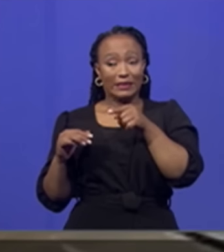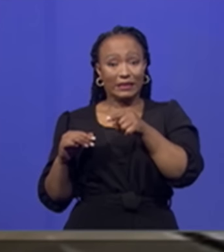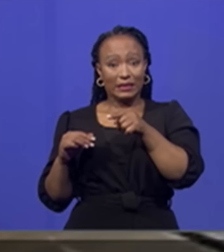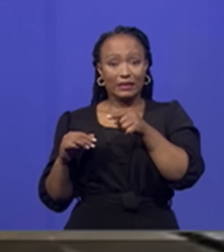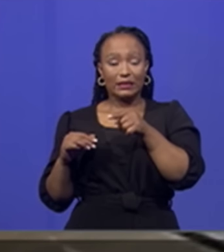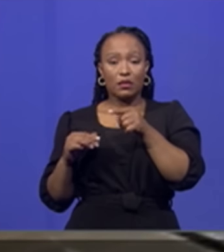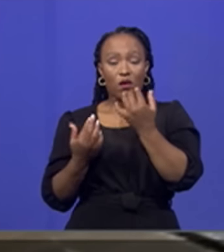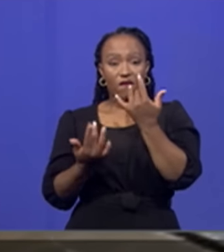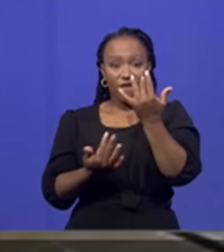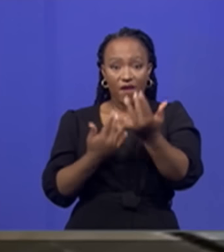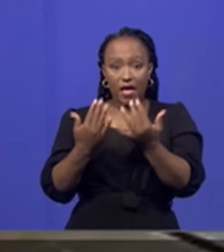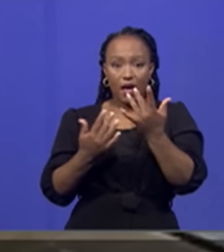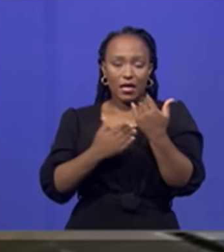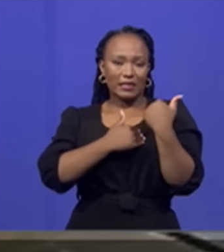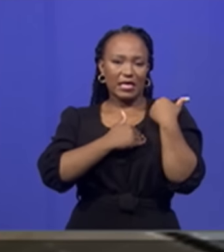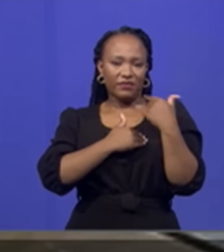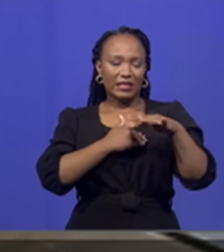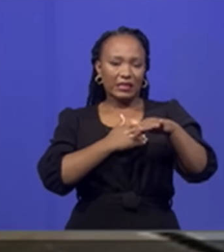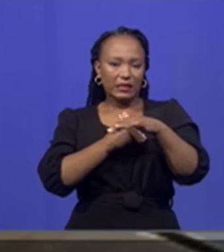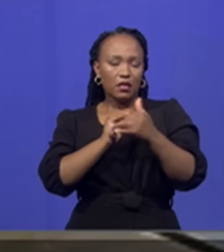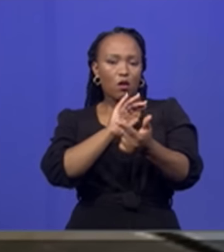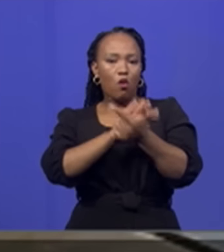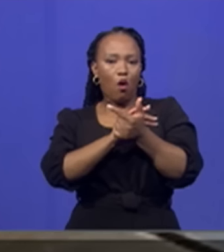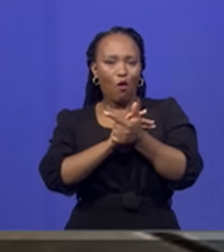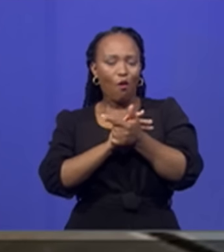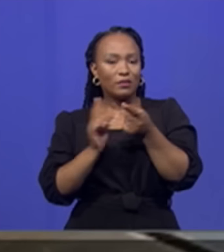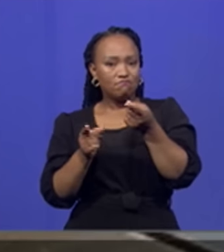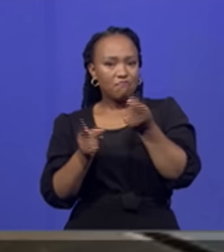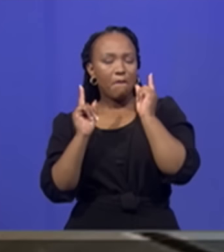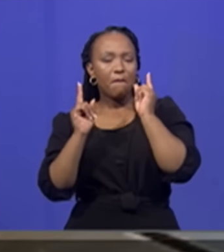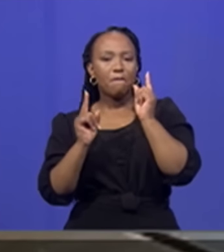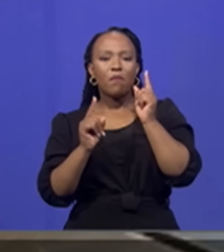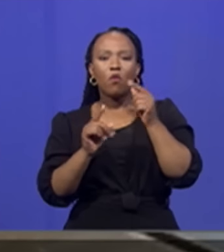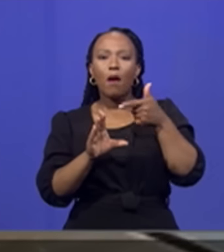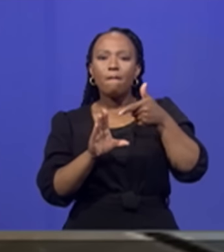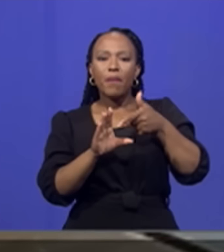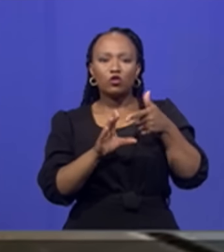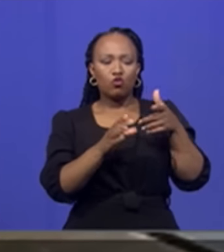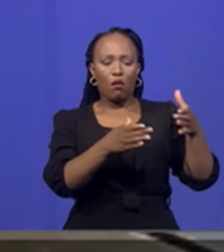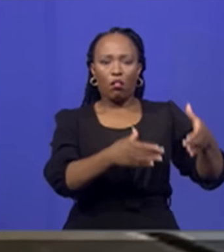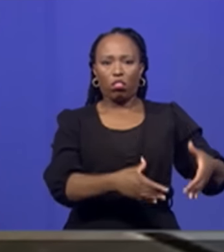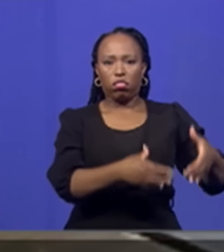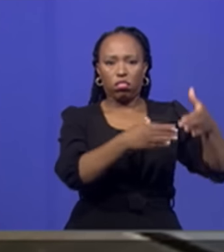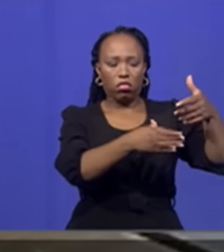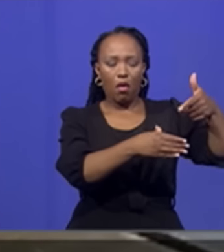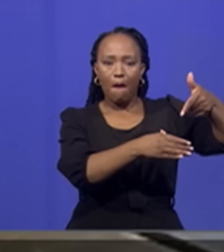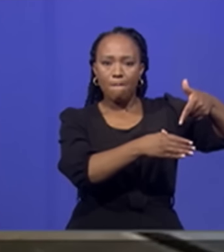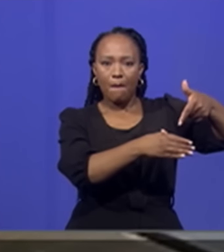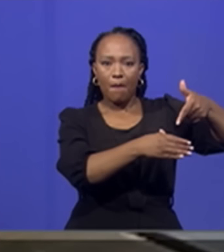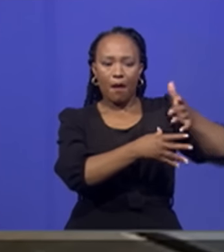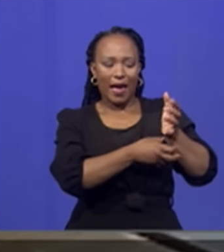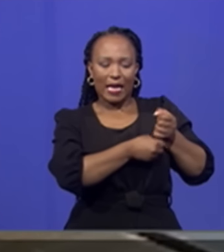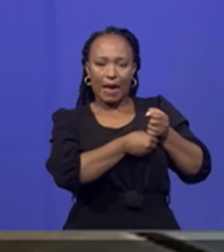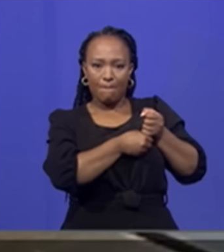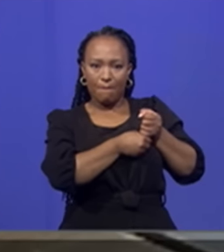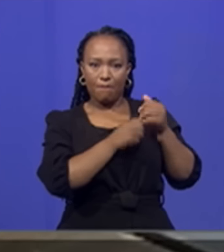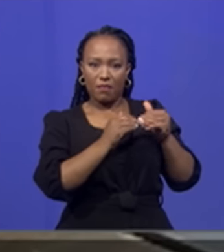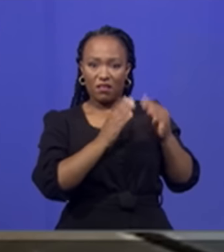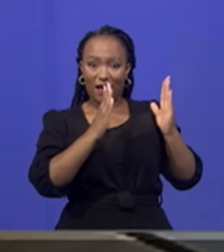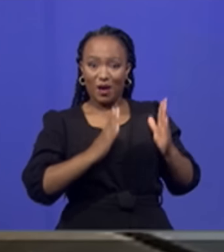and Fire Safety legislation. It is highly flammable, ignites easily, and can cause